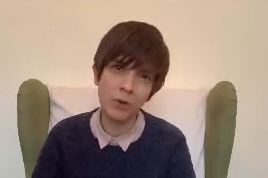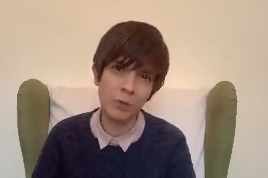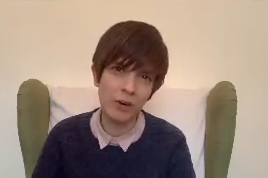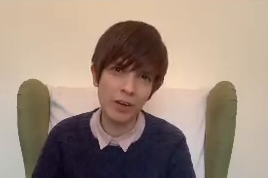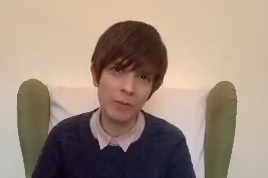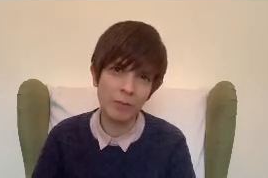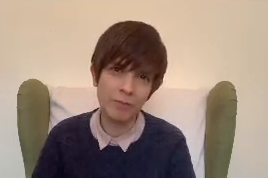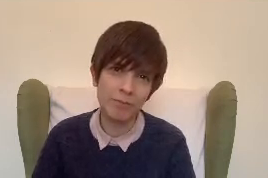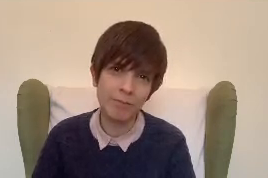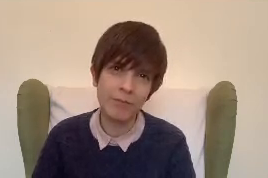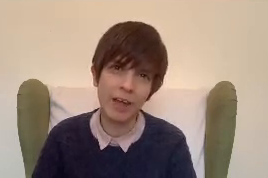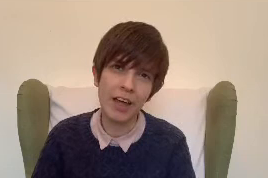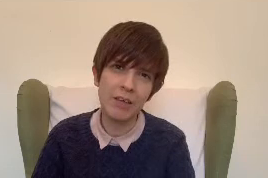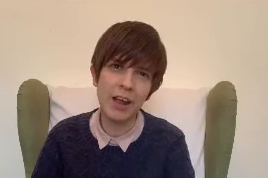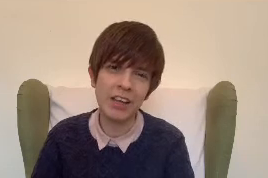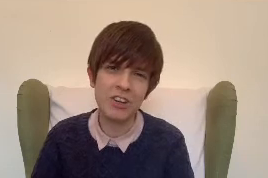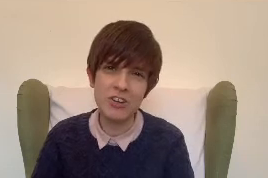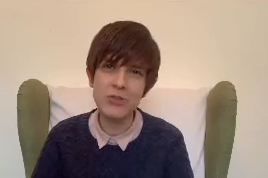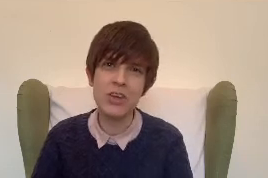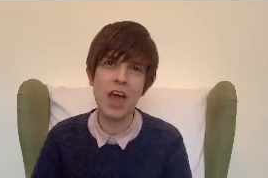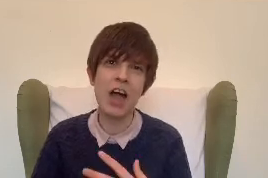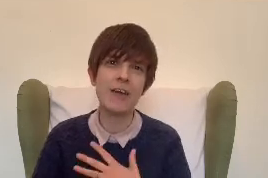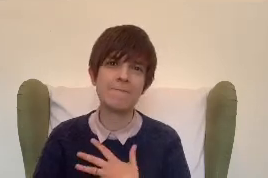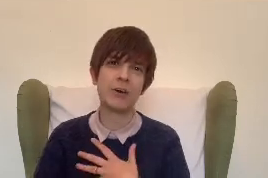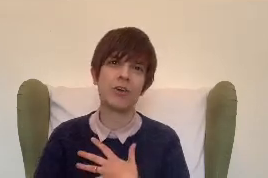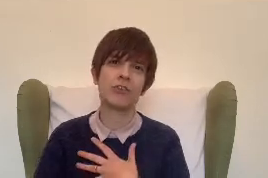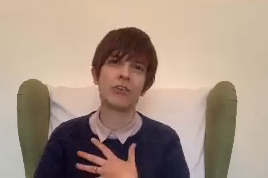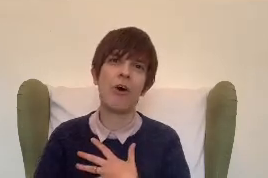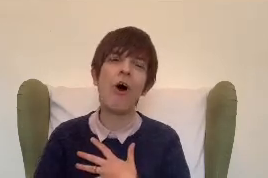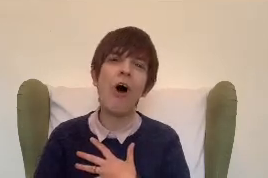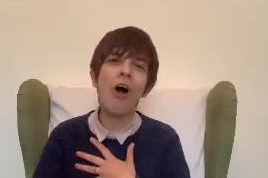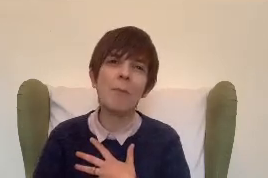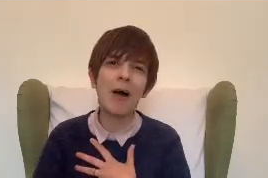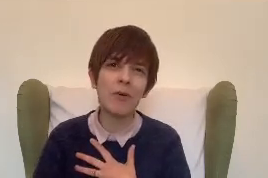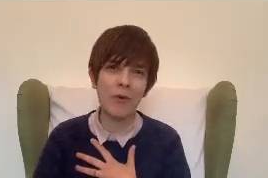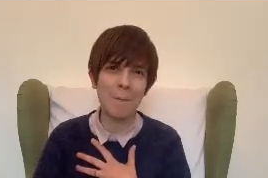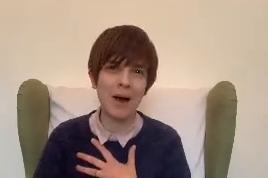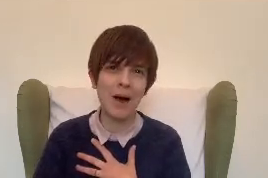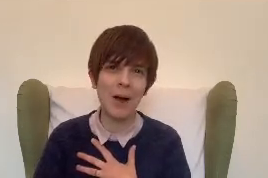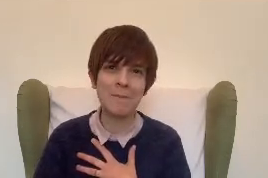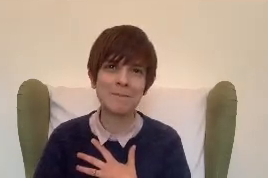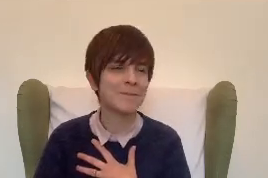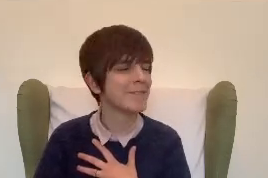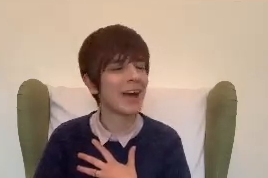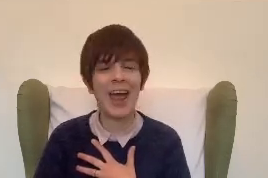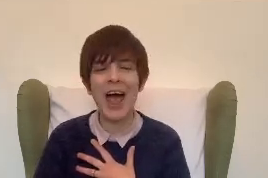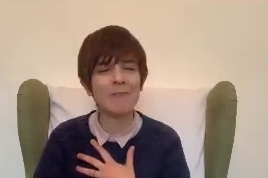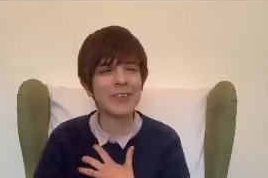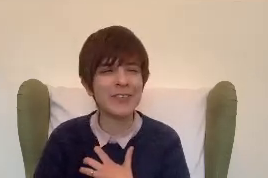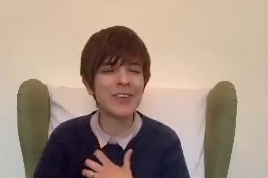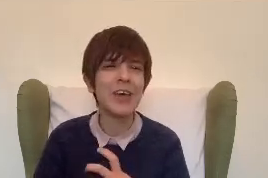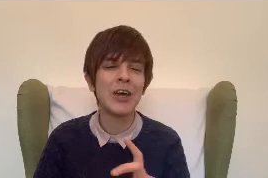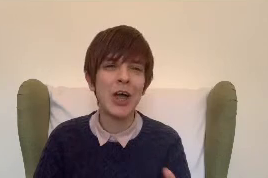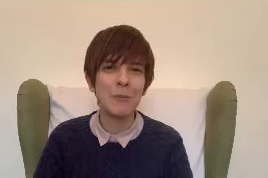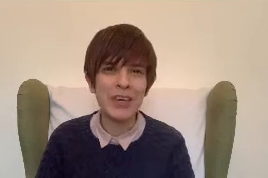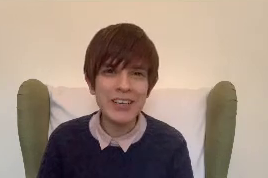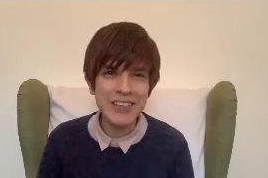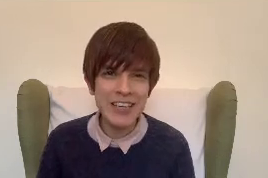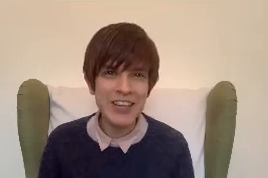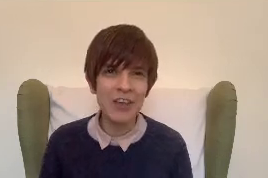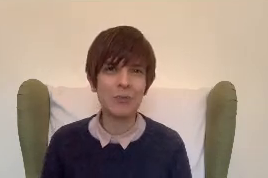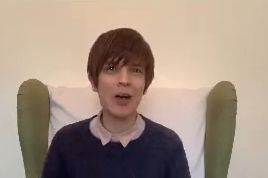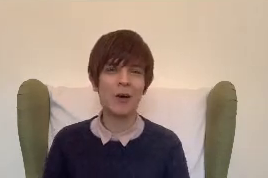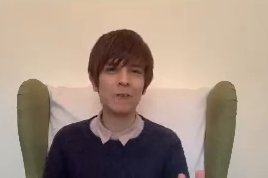But don't worry. I reckon you think I've forgotten all about Grandma. I haven't.